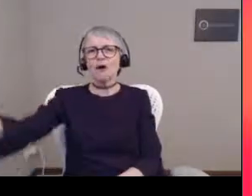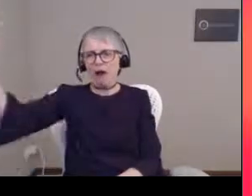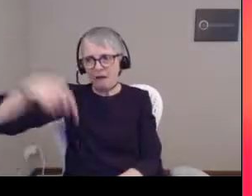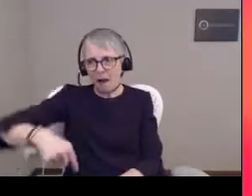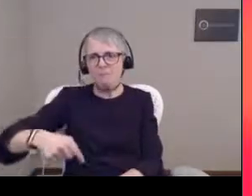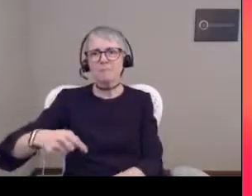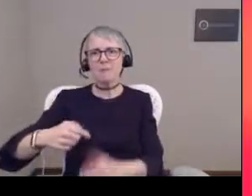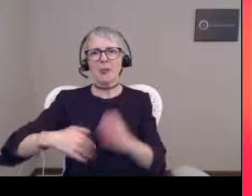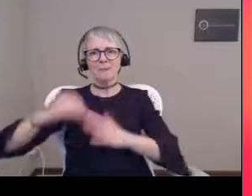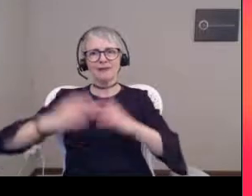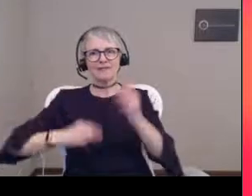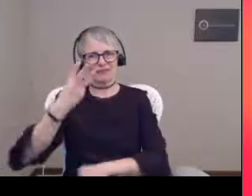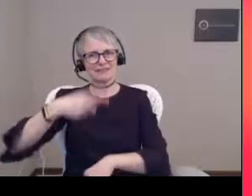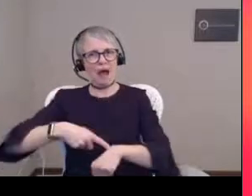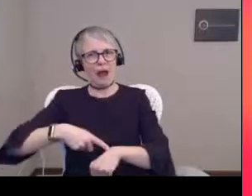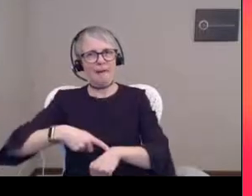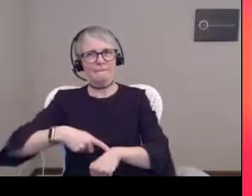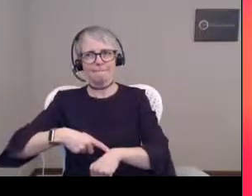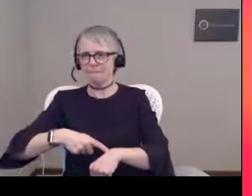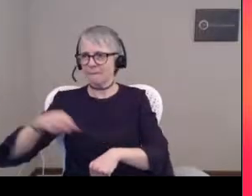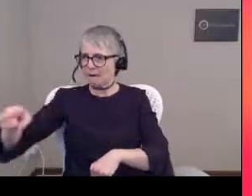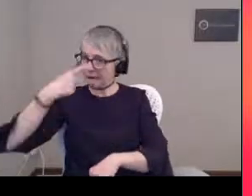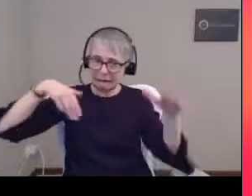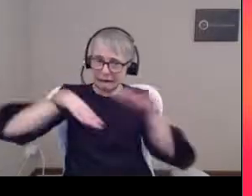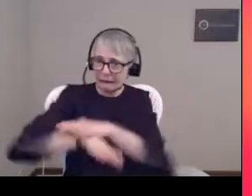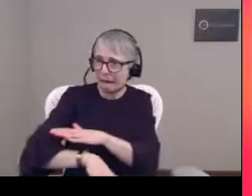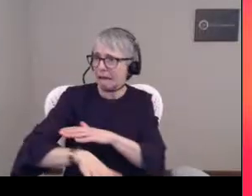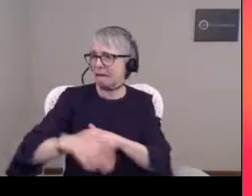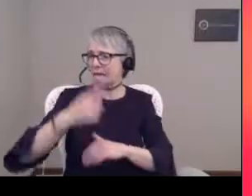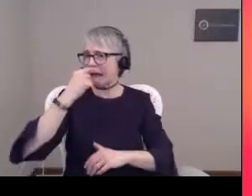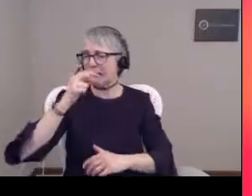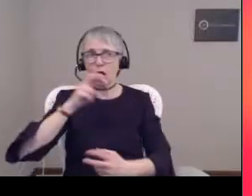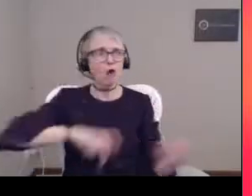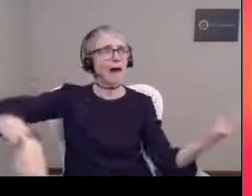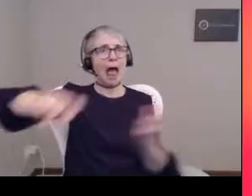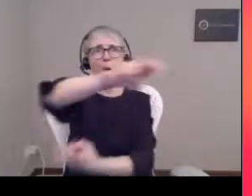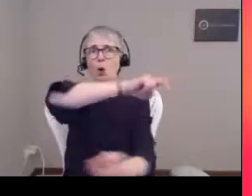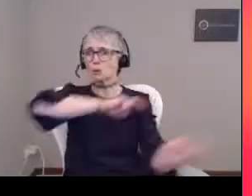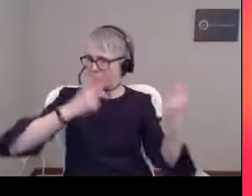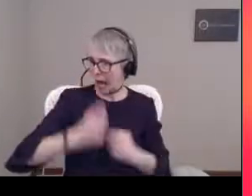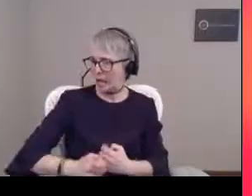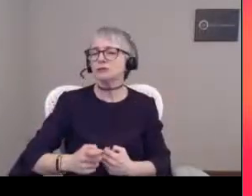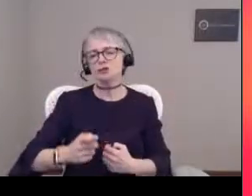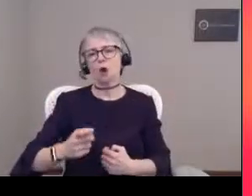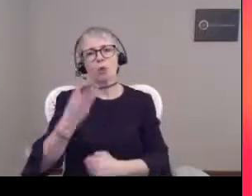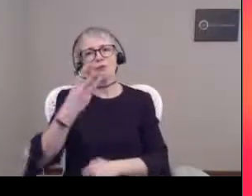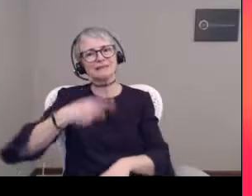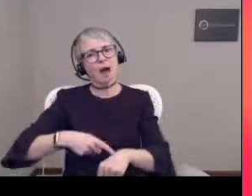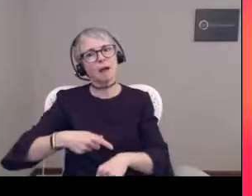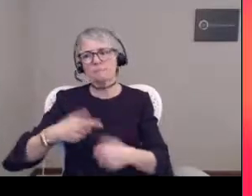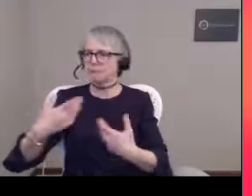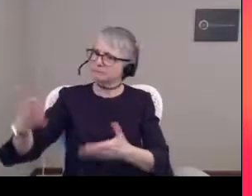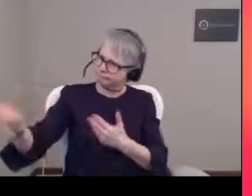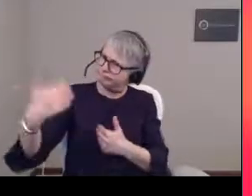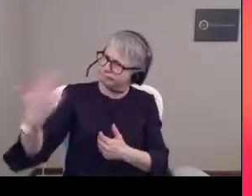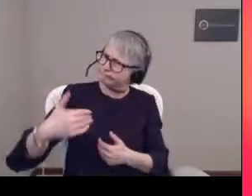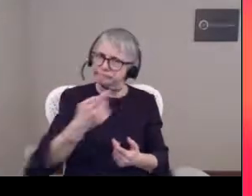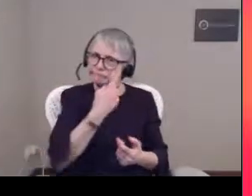how things work across the building, the logistics of it all. I was managing that, for Bethany.